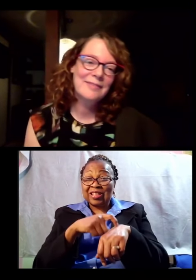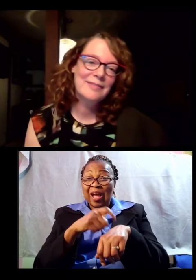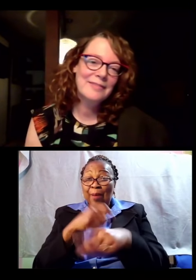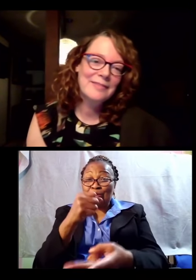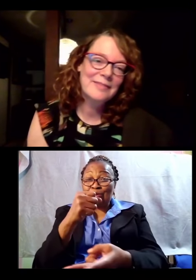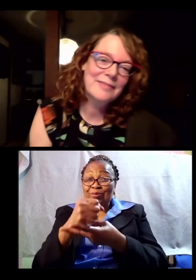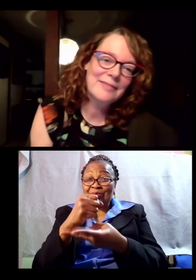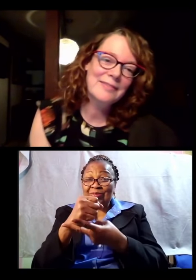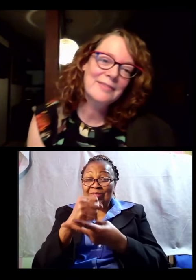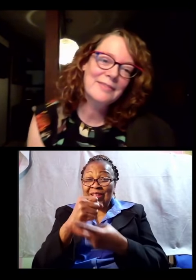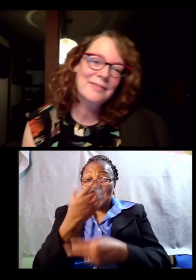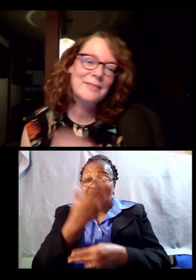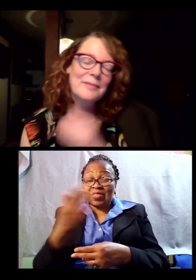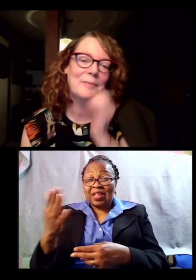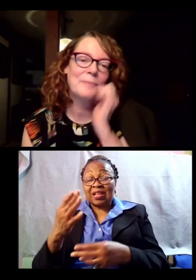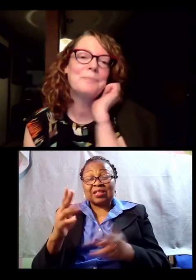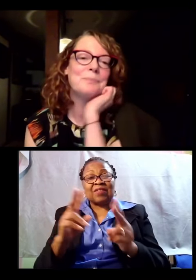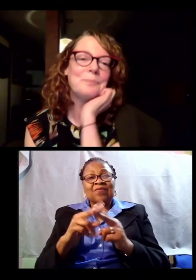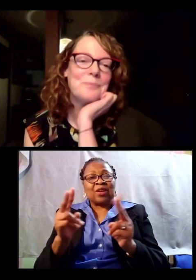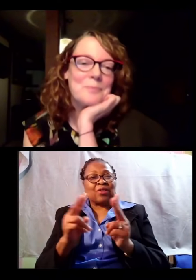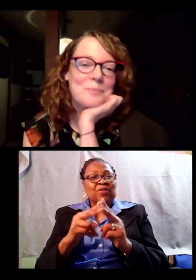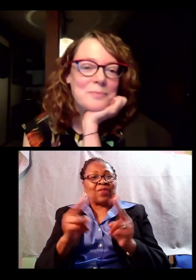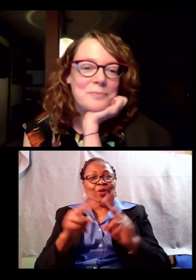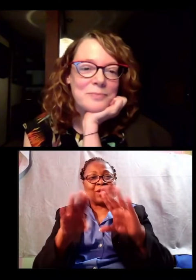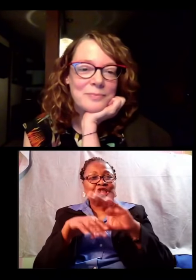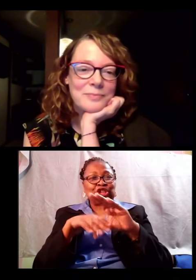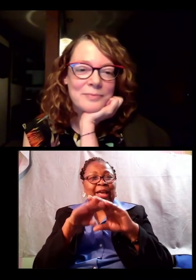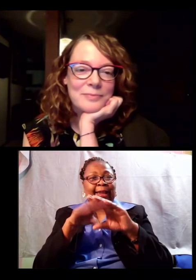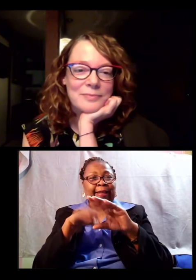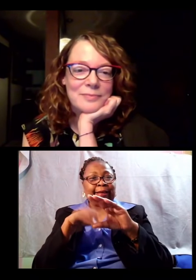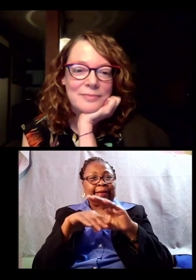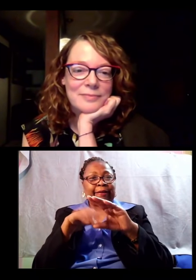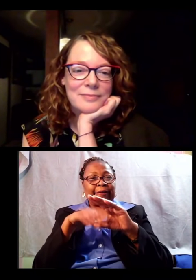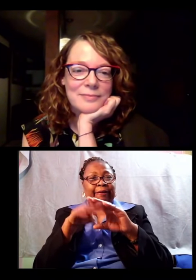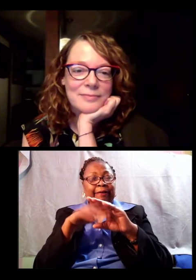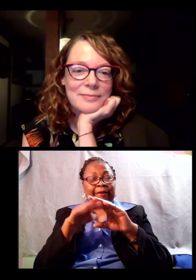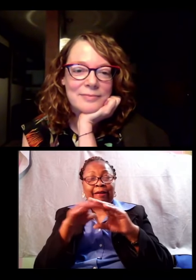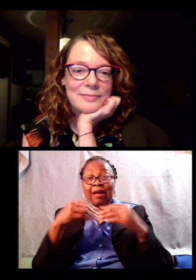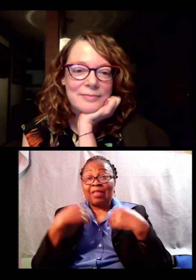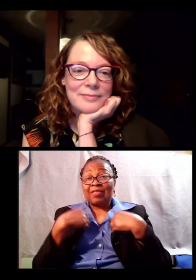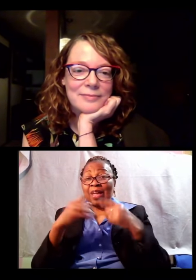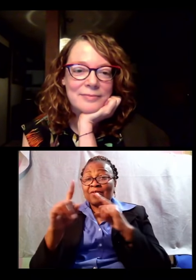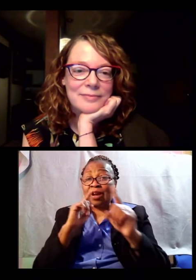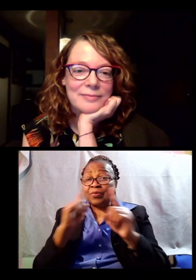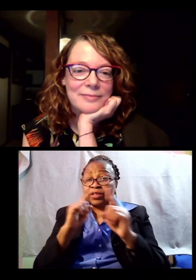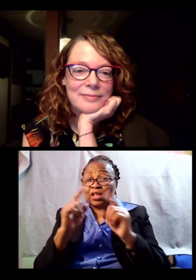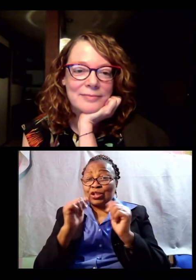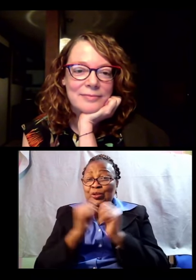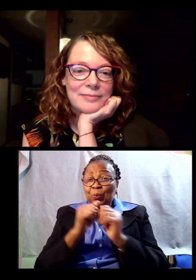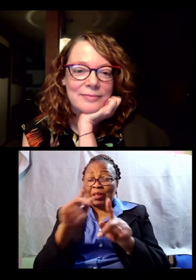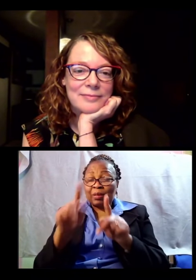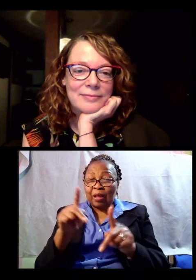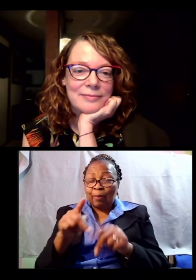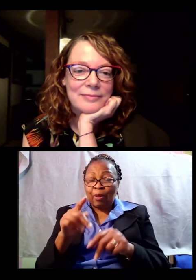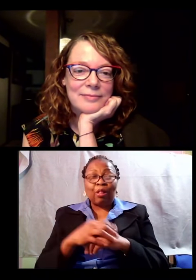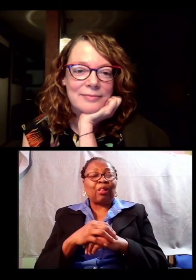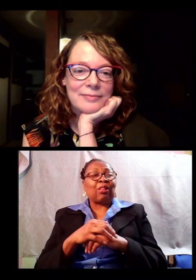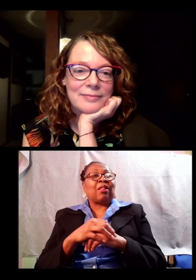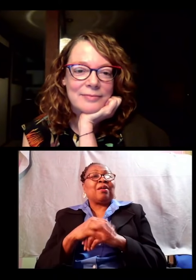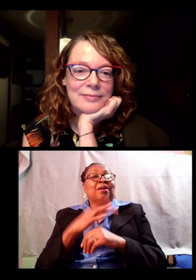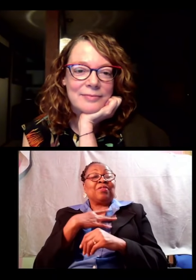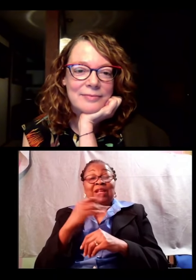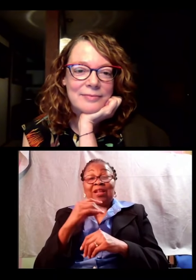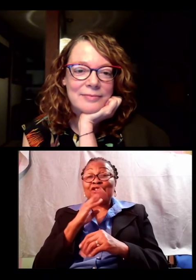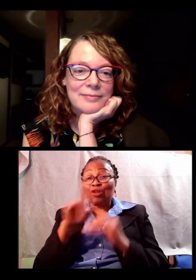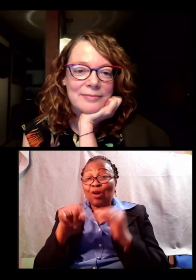they're articulate. They're quite chatty. They have conversations with people. They like talking about